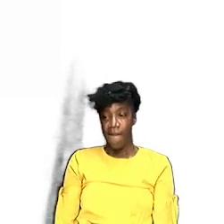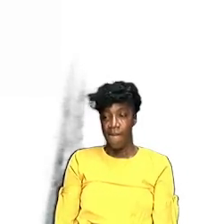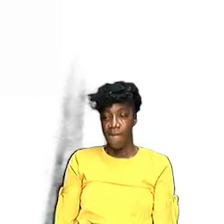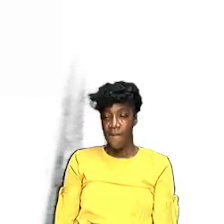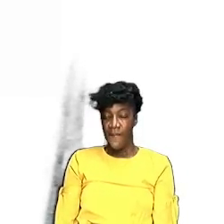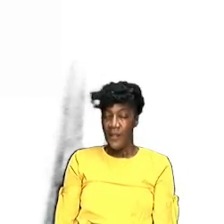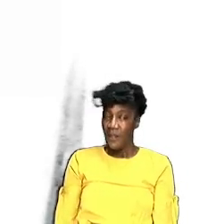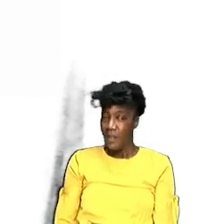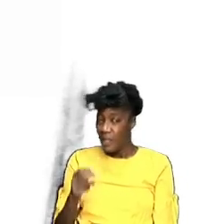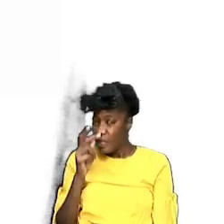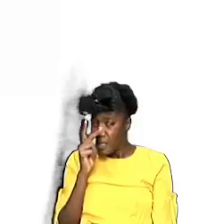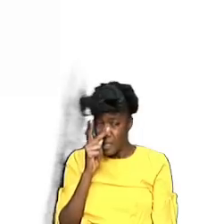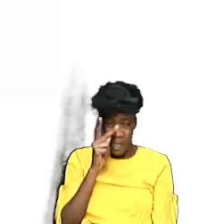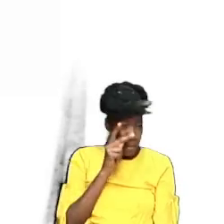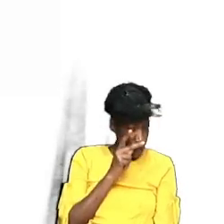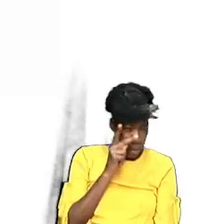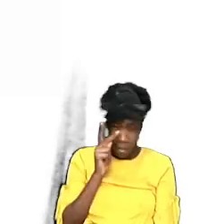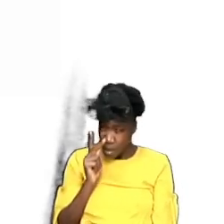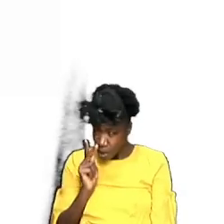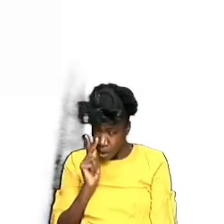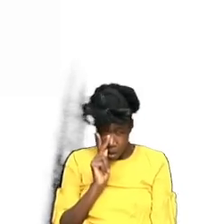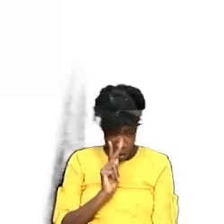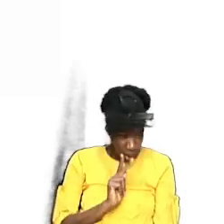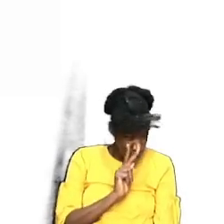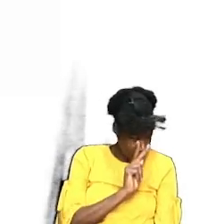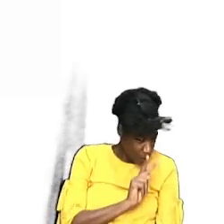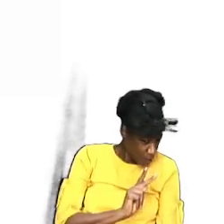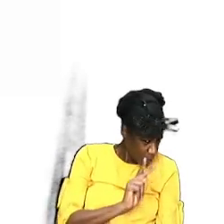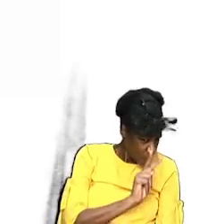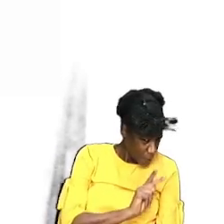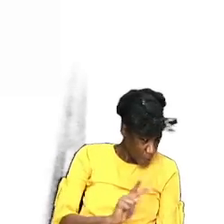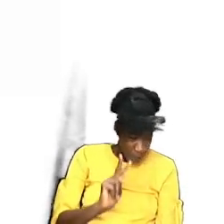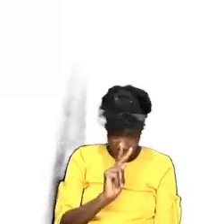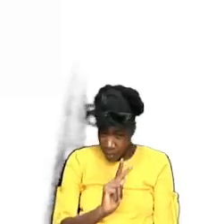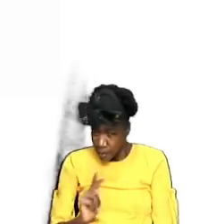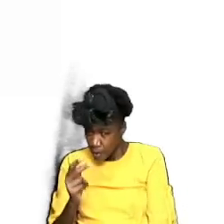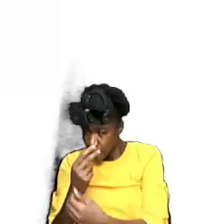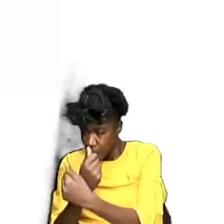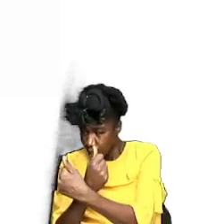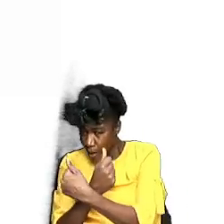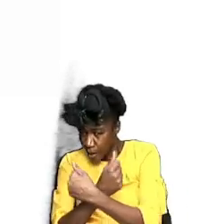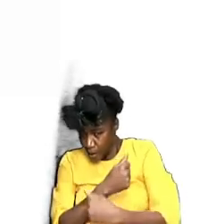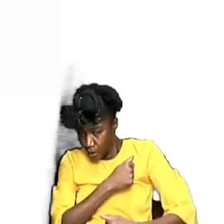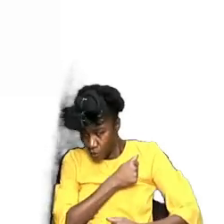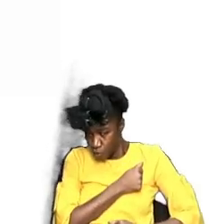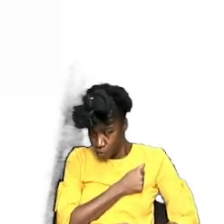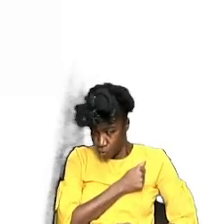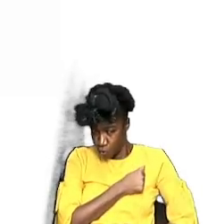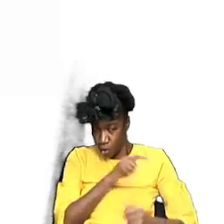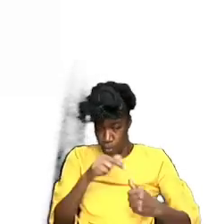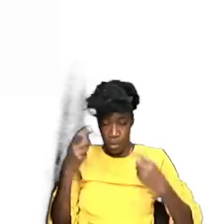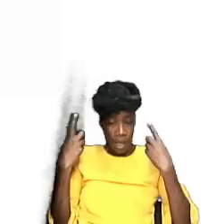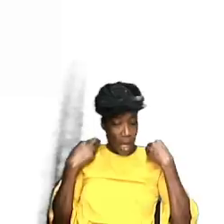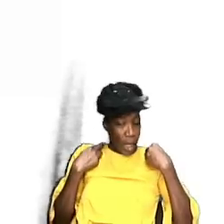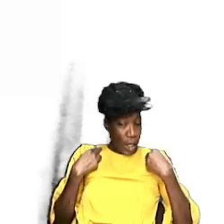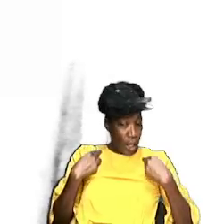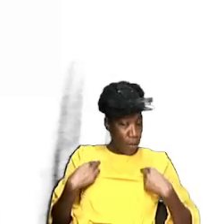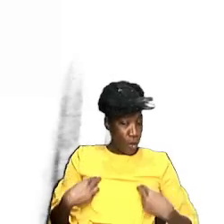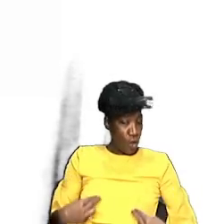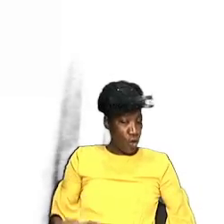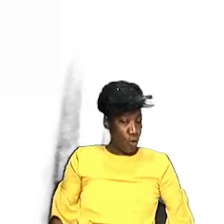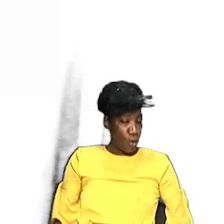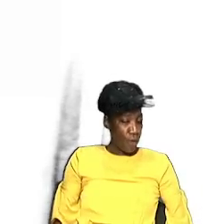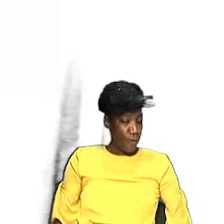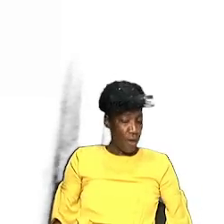he observed how the guards would put their uniform on. It is also said that